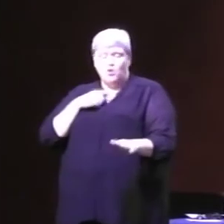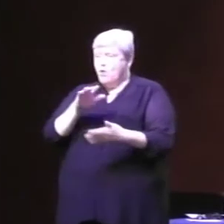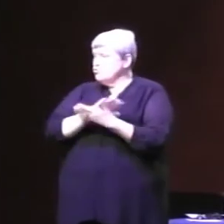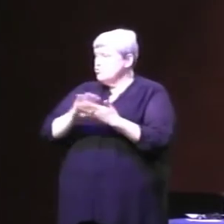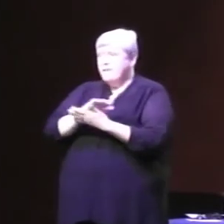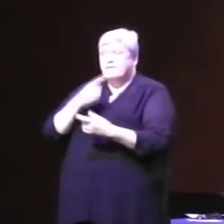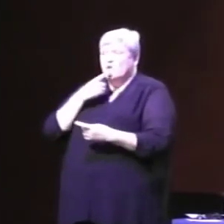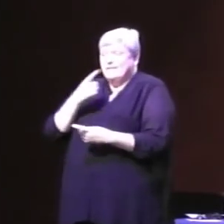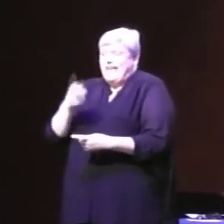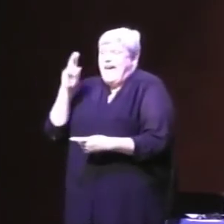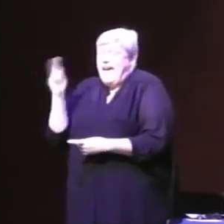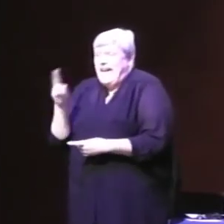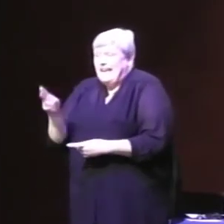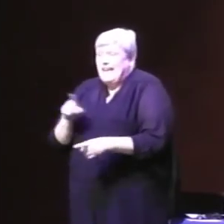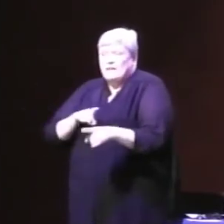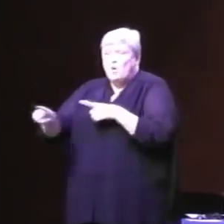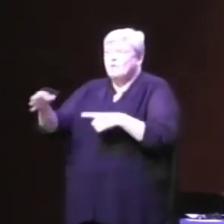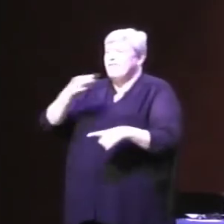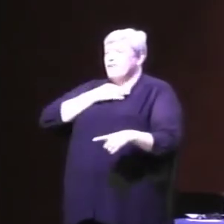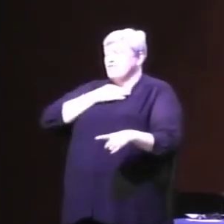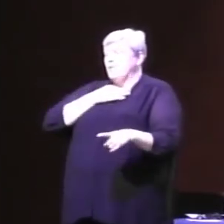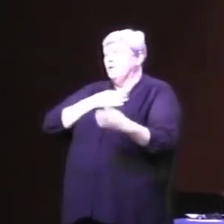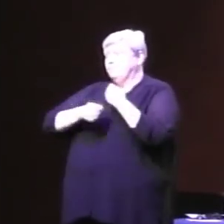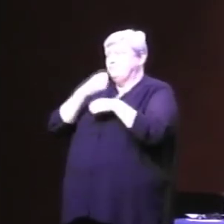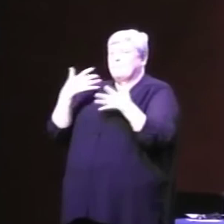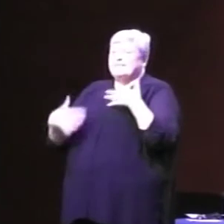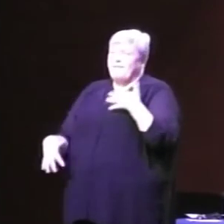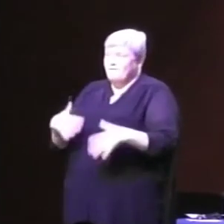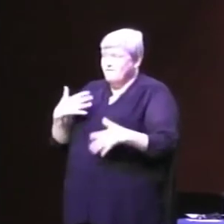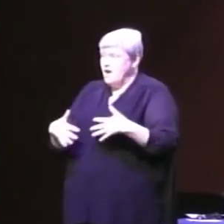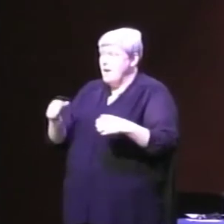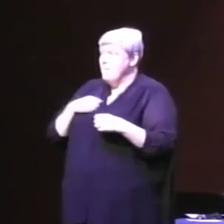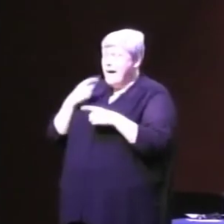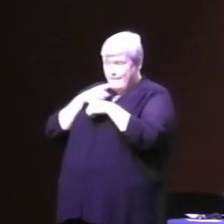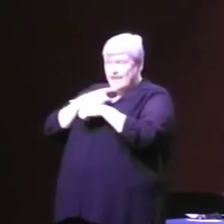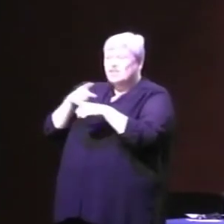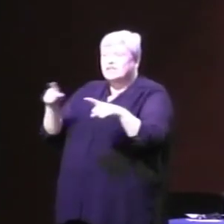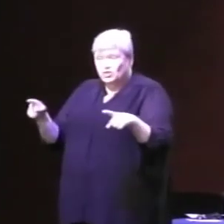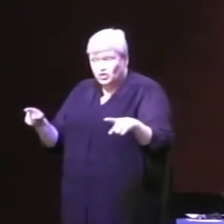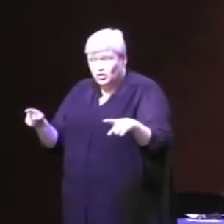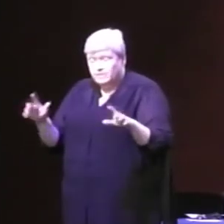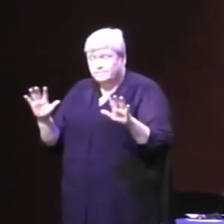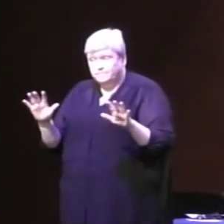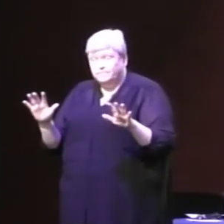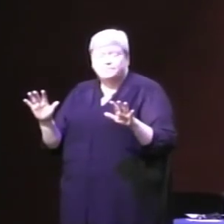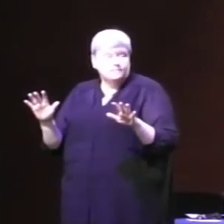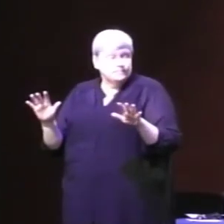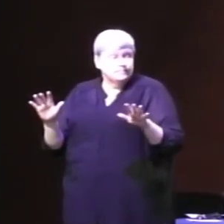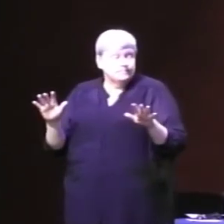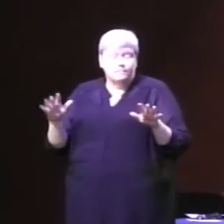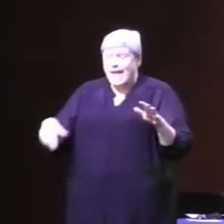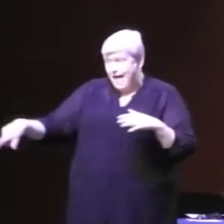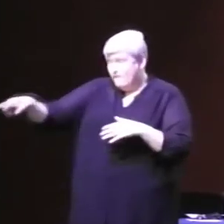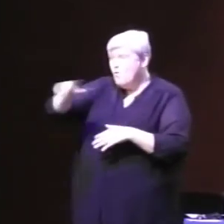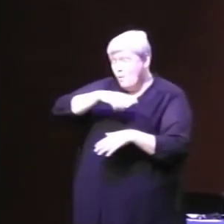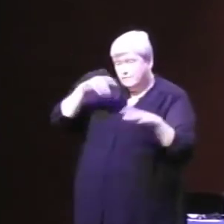saying it, again our most vulnerable suffer. So my message at the end of this is to